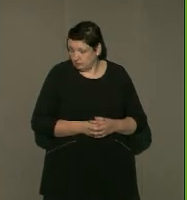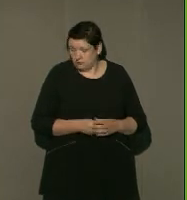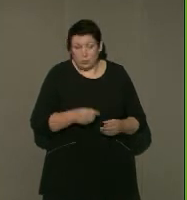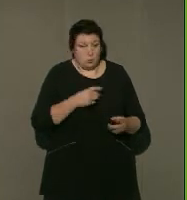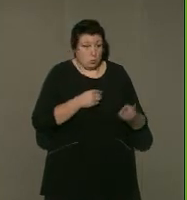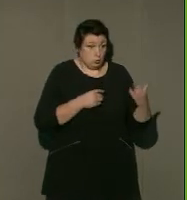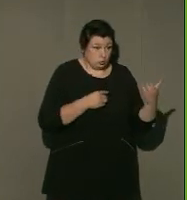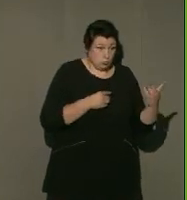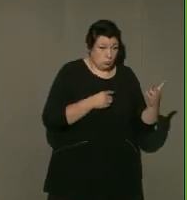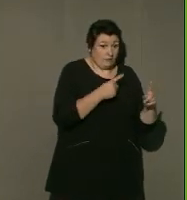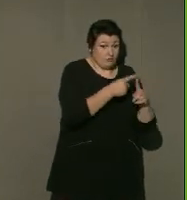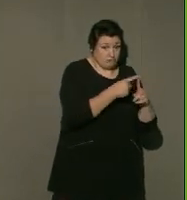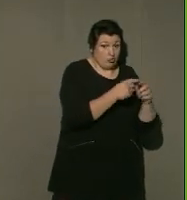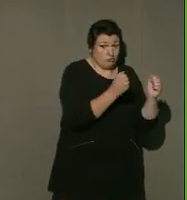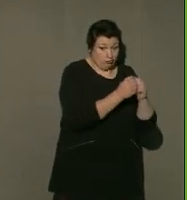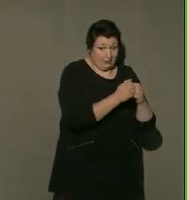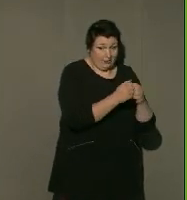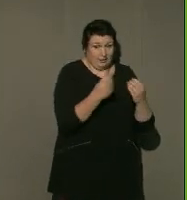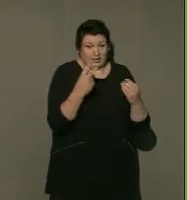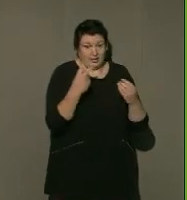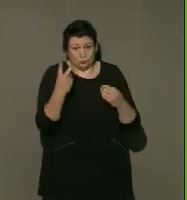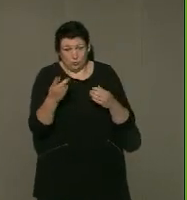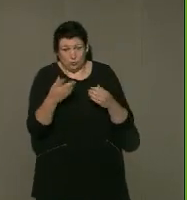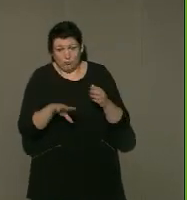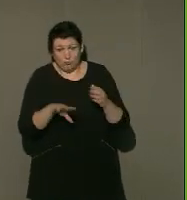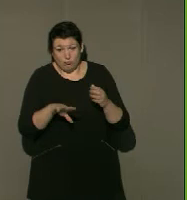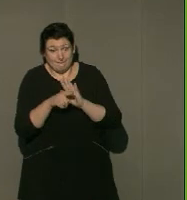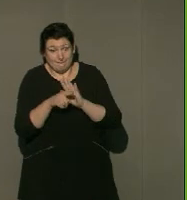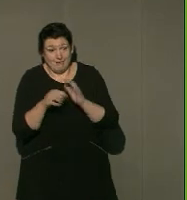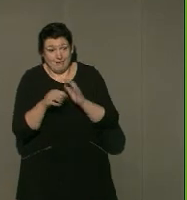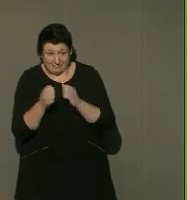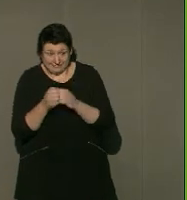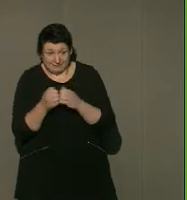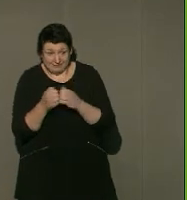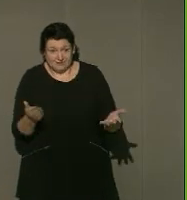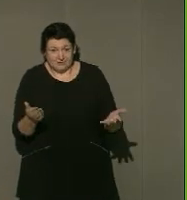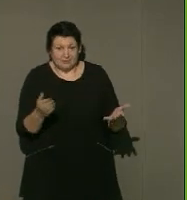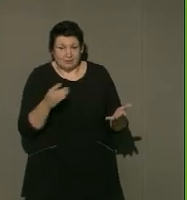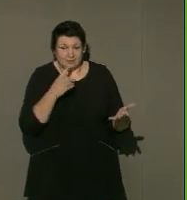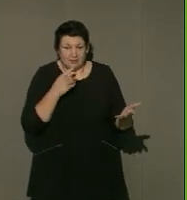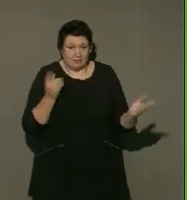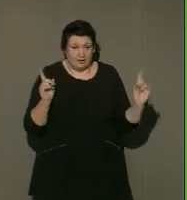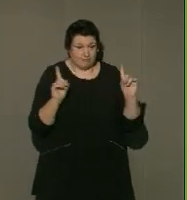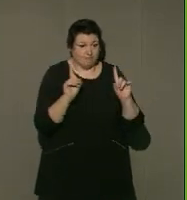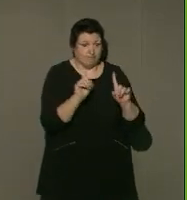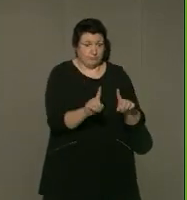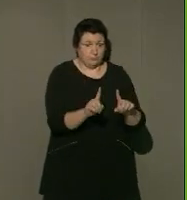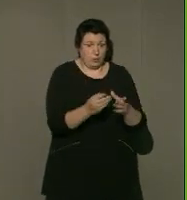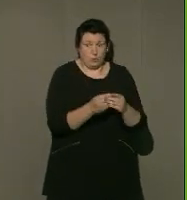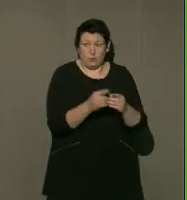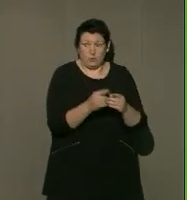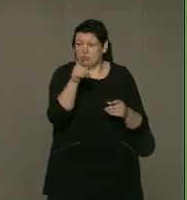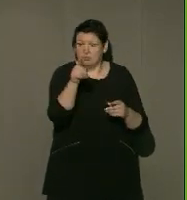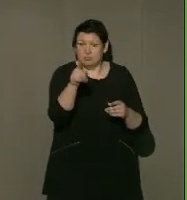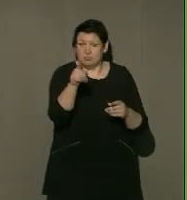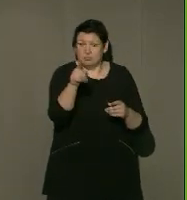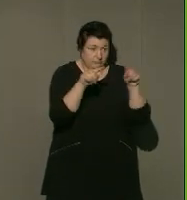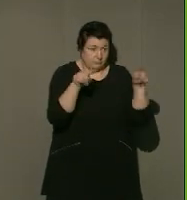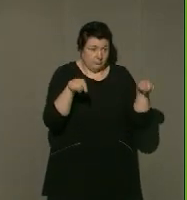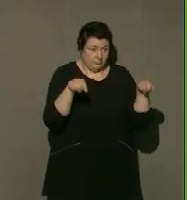couple of those voting against, and they will go with a member of SOC down to our little